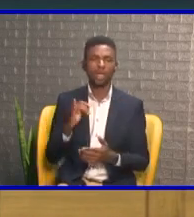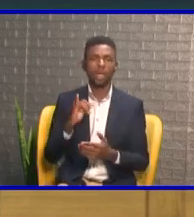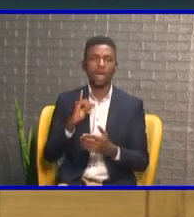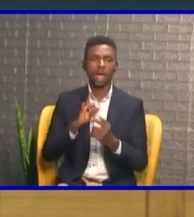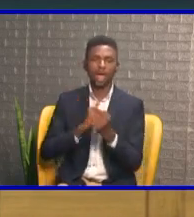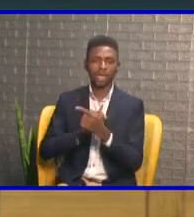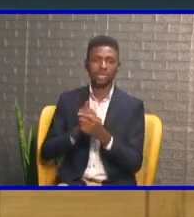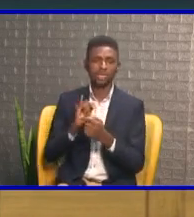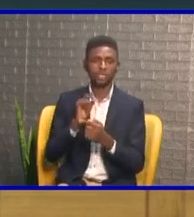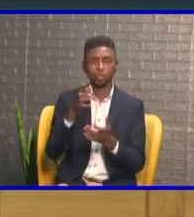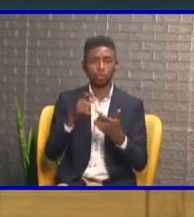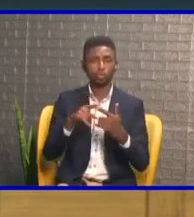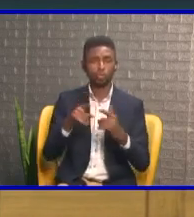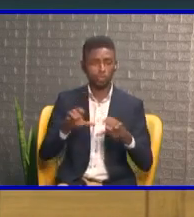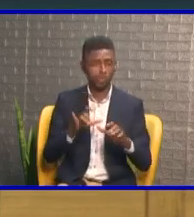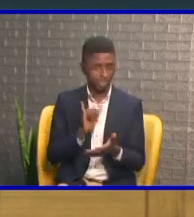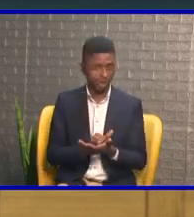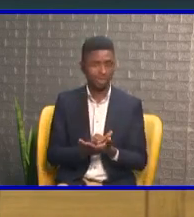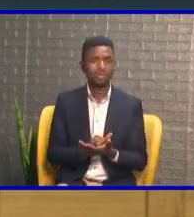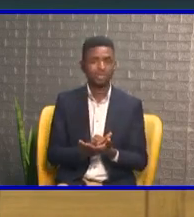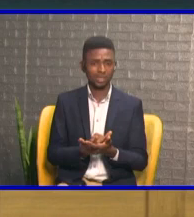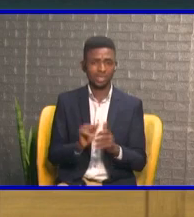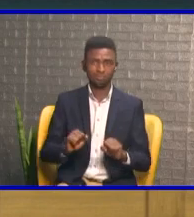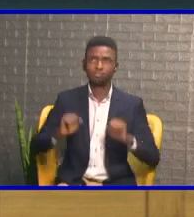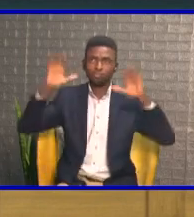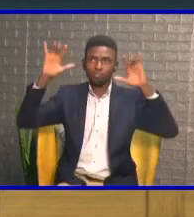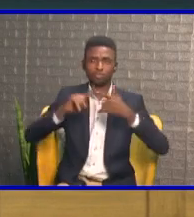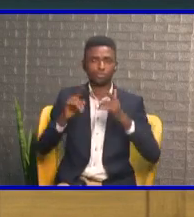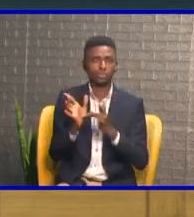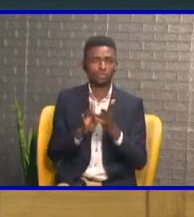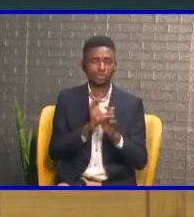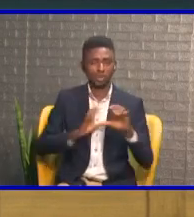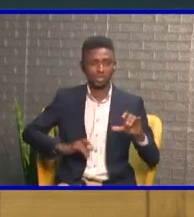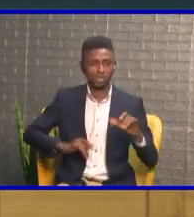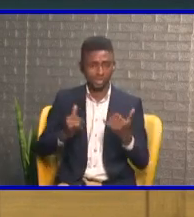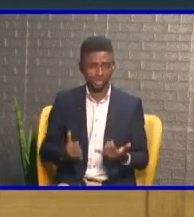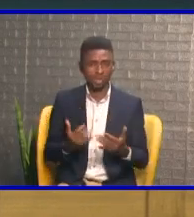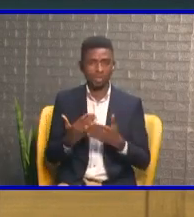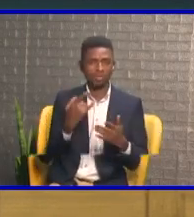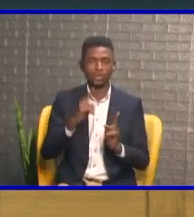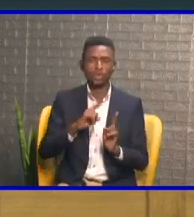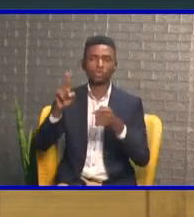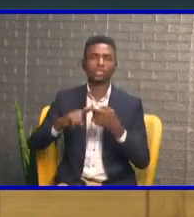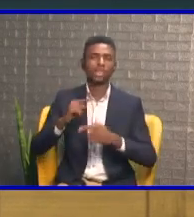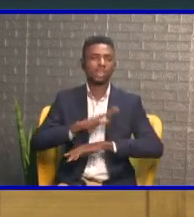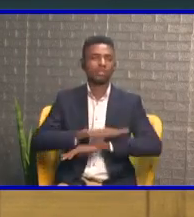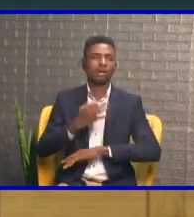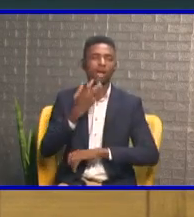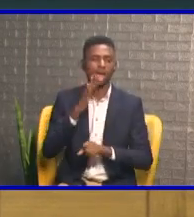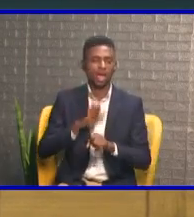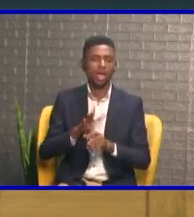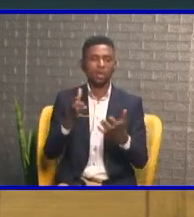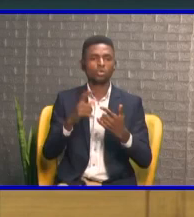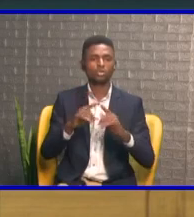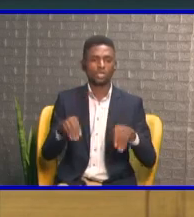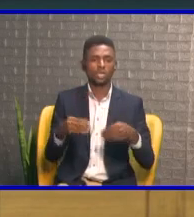do that at this particular moment before you go to the table there of the covenant. I want to give you that opportunity